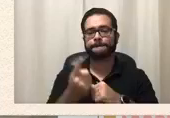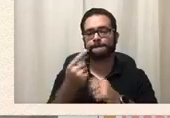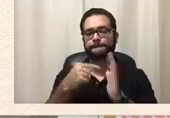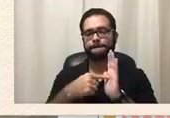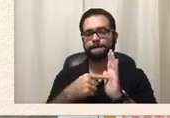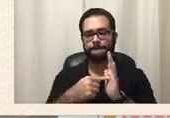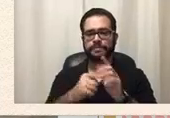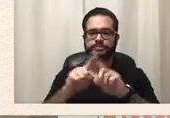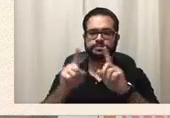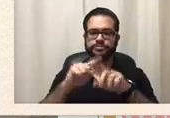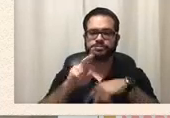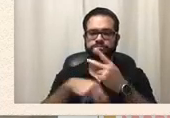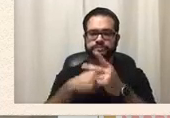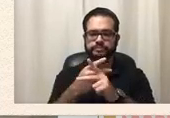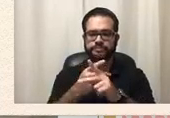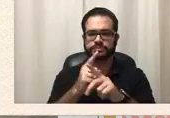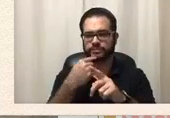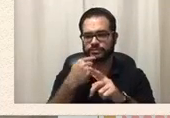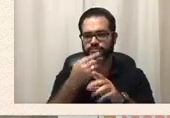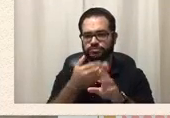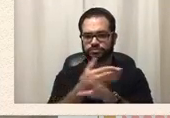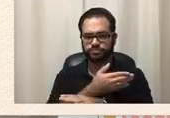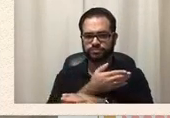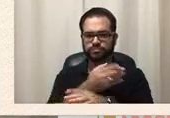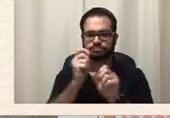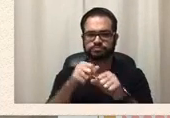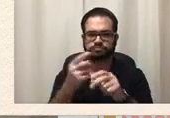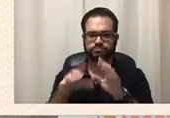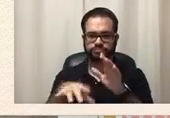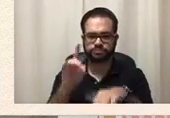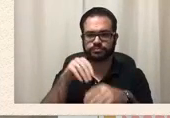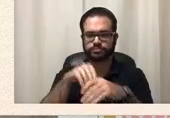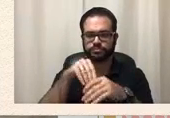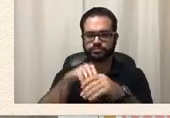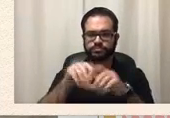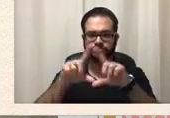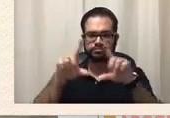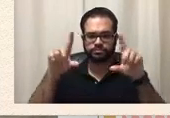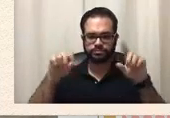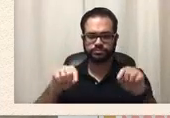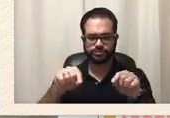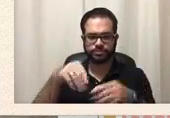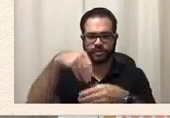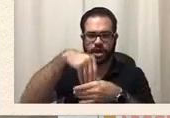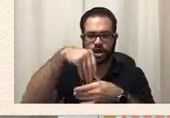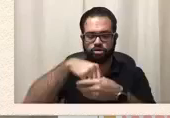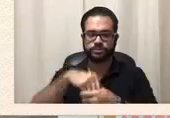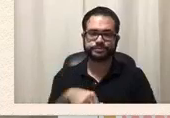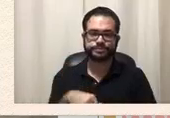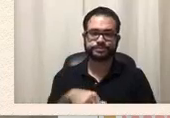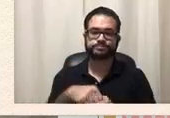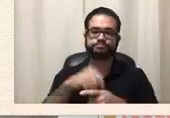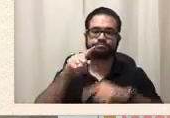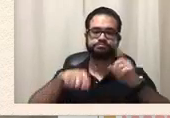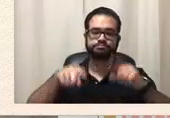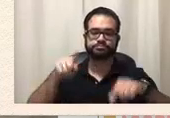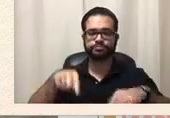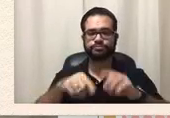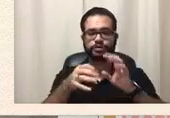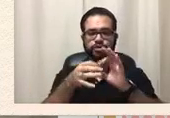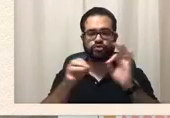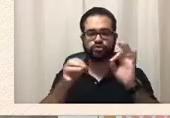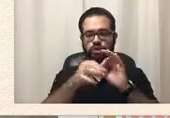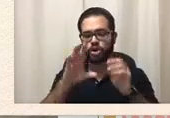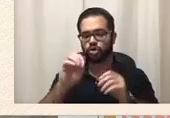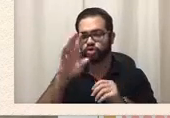mentored previously that can be found inside a top secret mission file. From different reading codes of how to mark up the text,